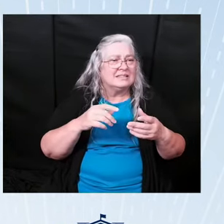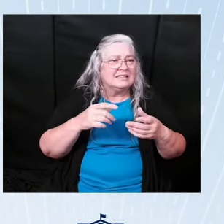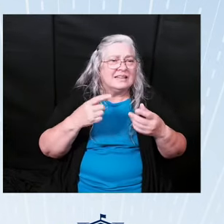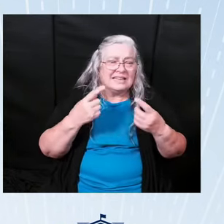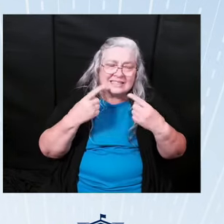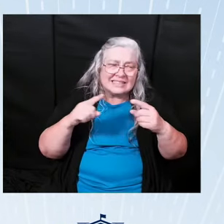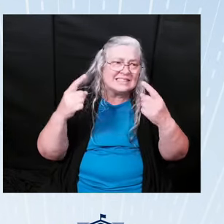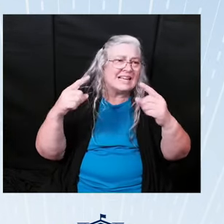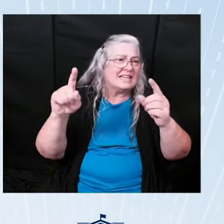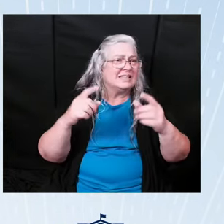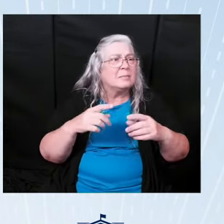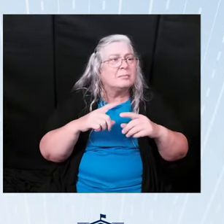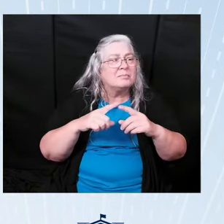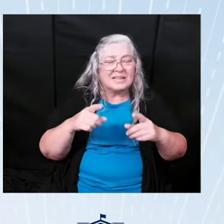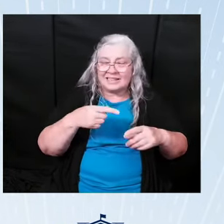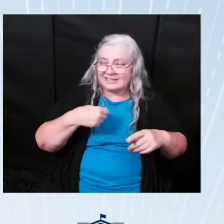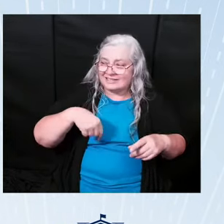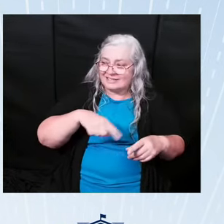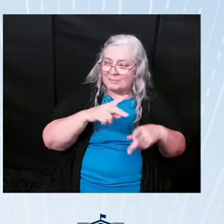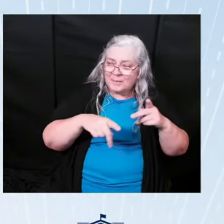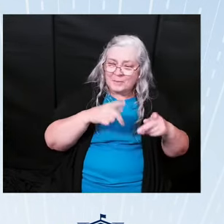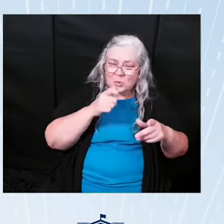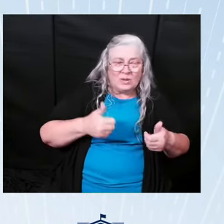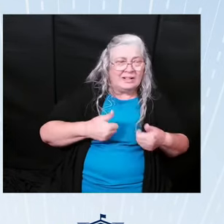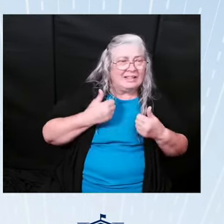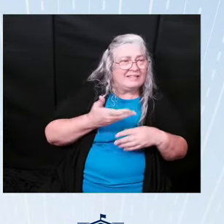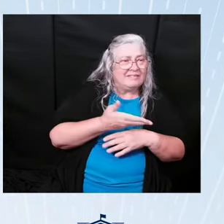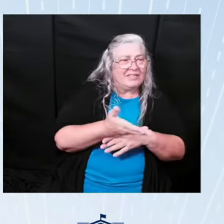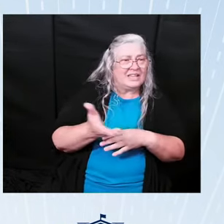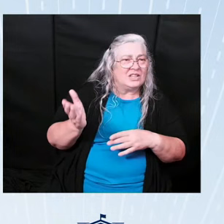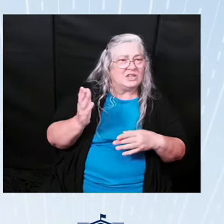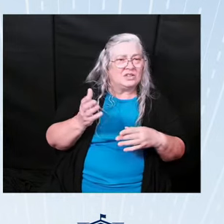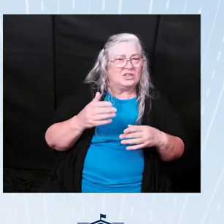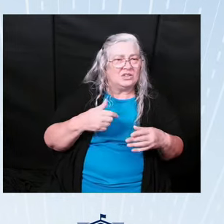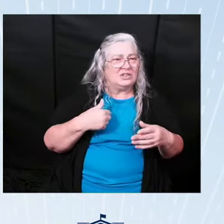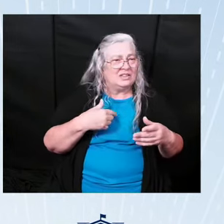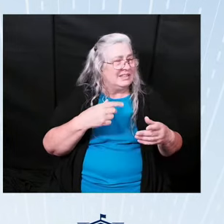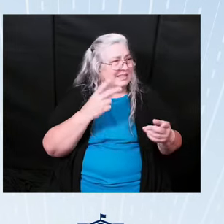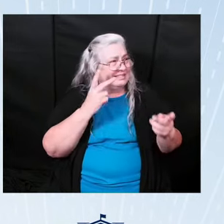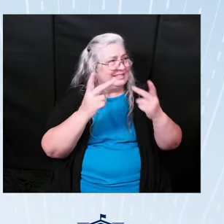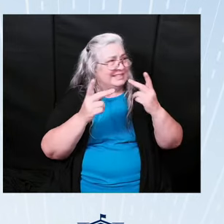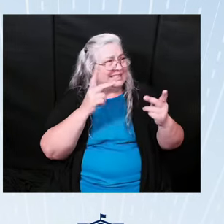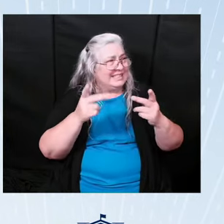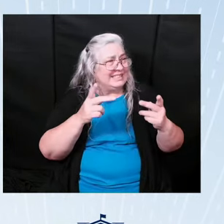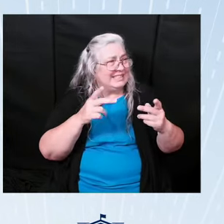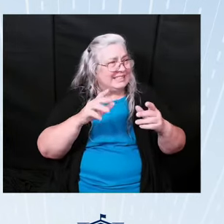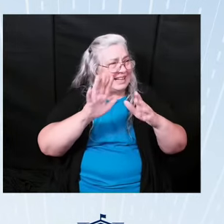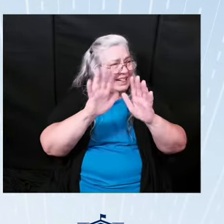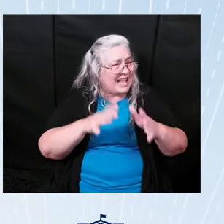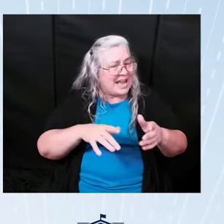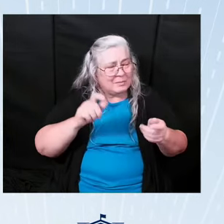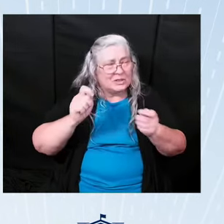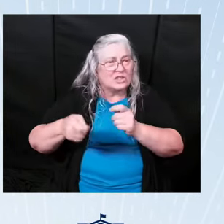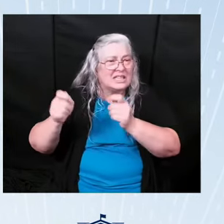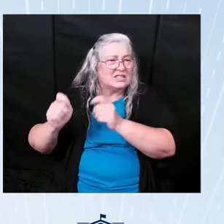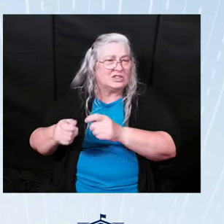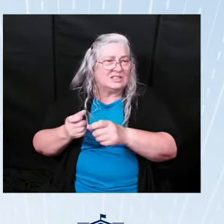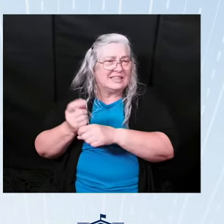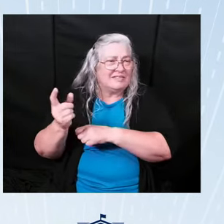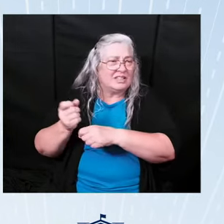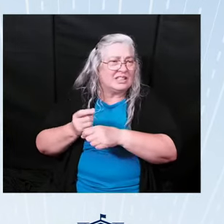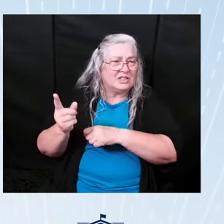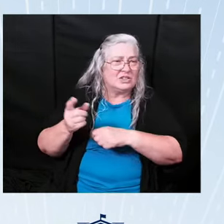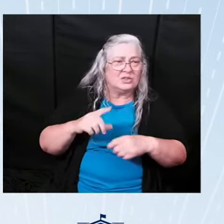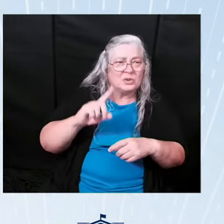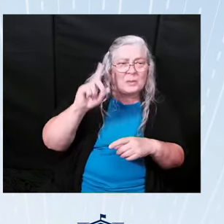Canadian wildfires, which exacerbated the worsening conditions, which were exacerbated by the worsening conditions of the